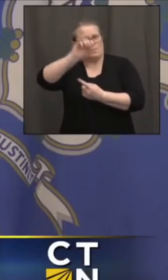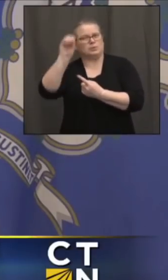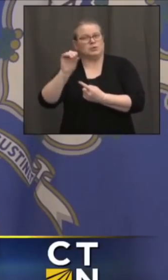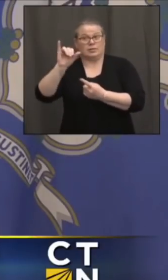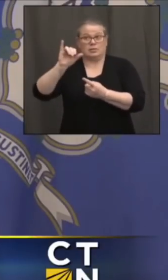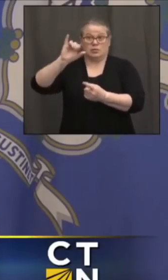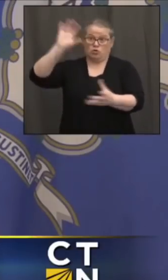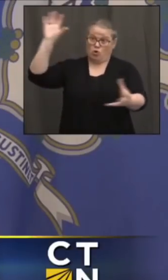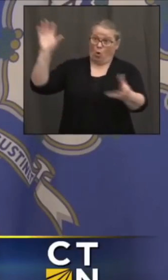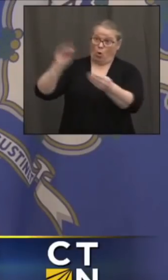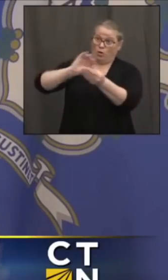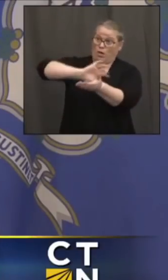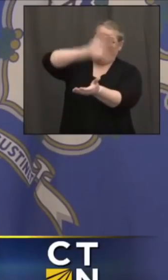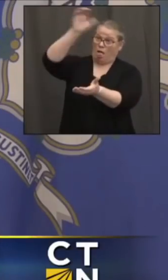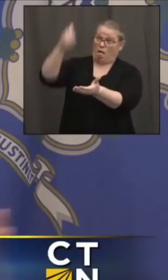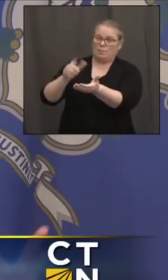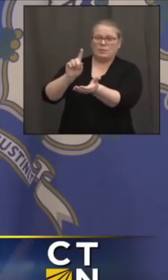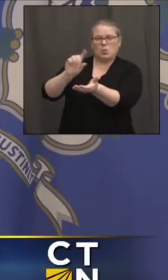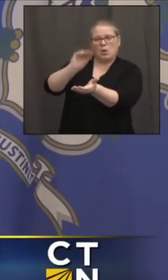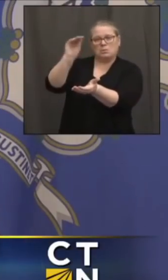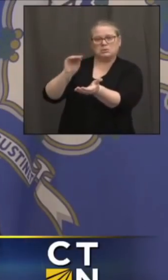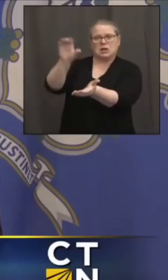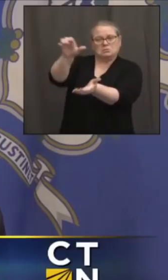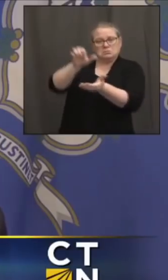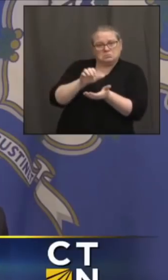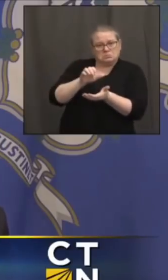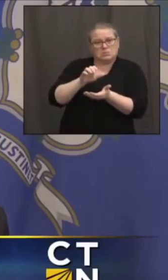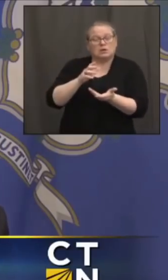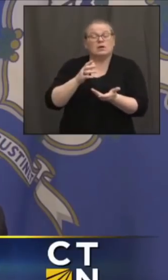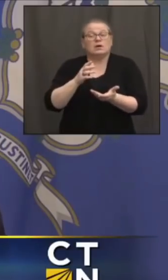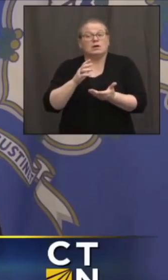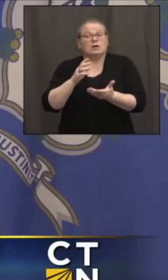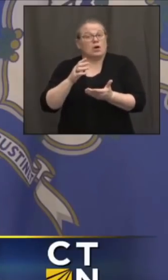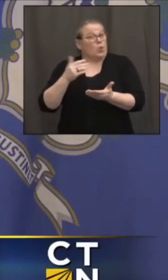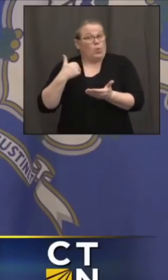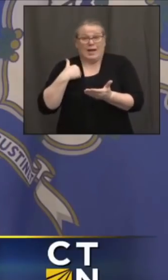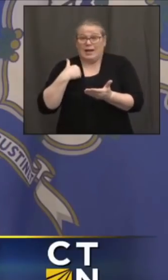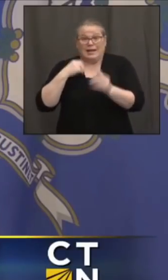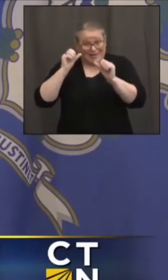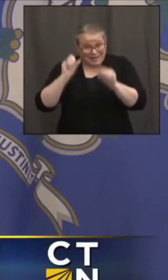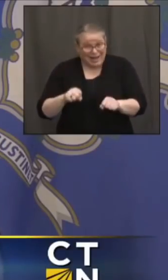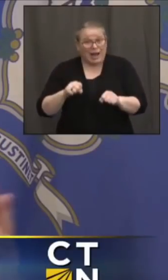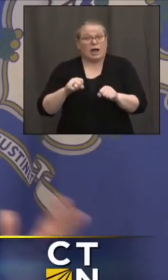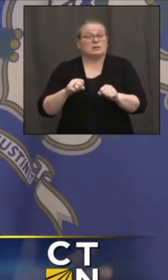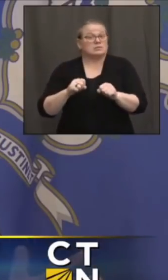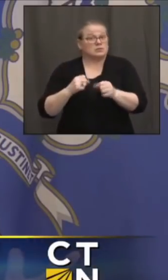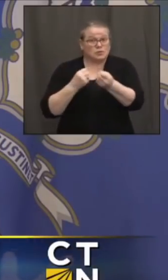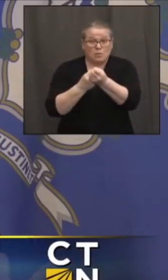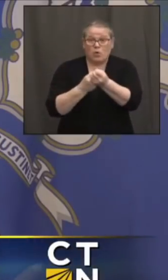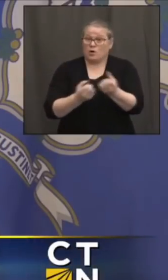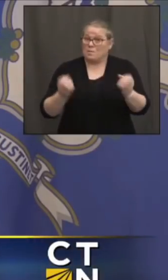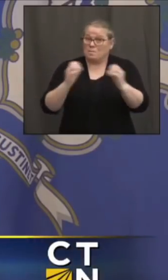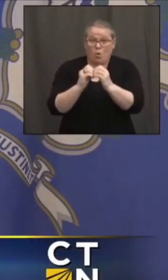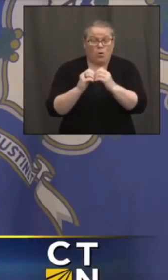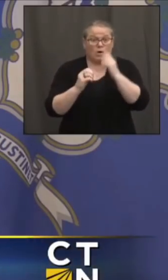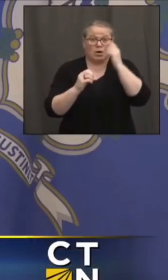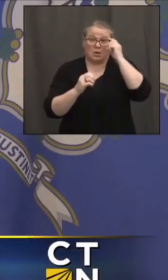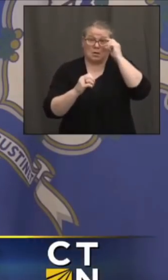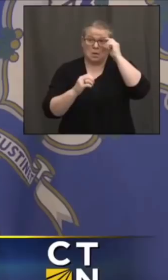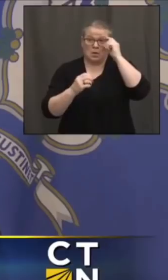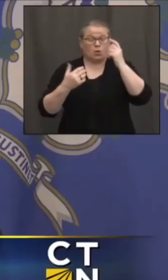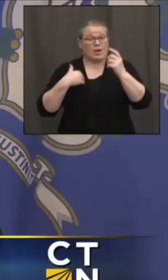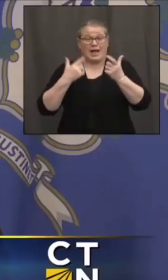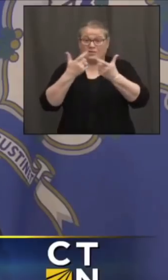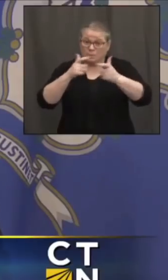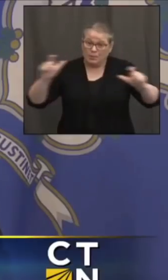You know, Josh and Deirdre and the team, we have the infrastructure to support a lot more doses than that, both in terms of mass vaccinations and